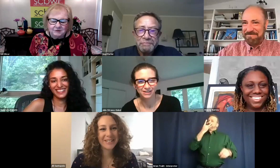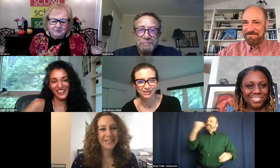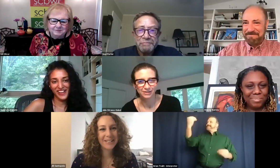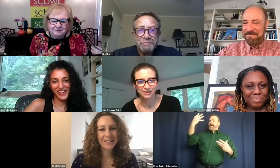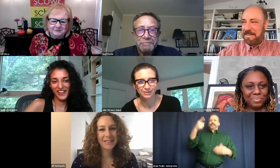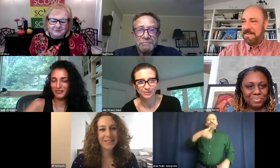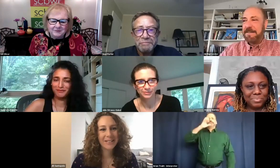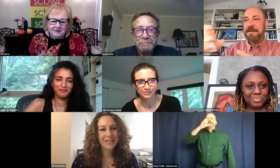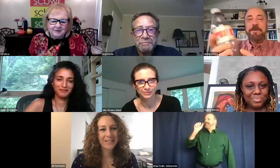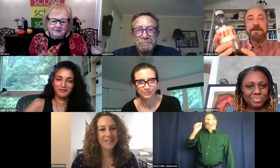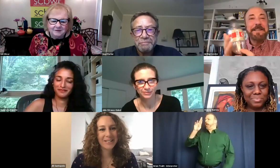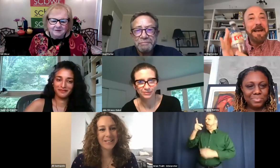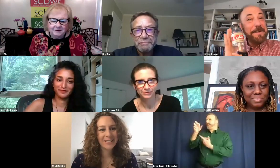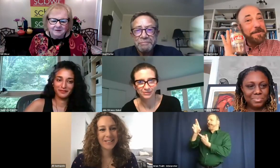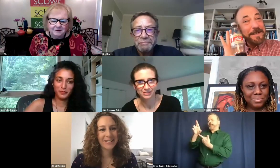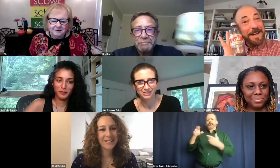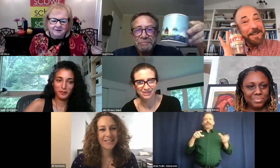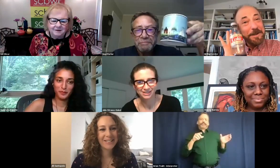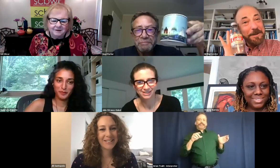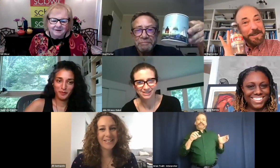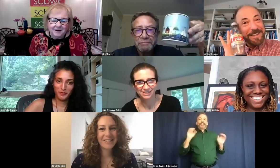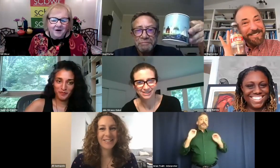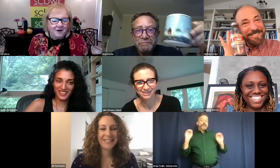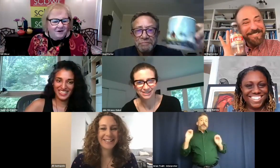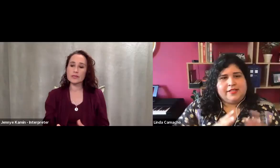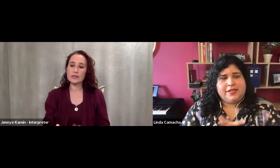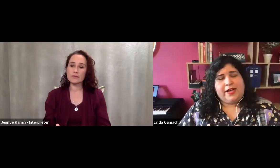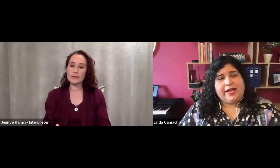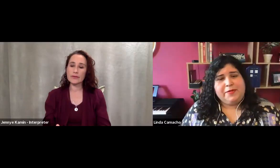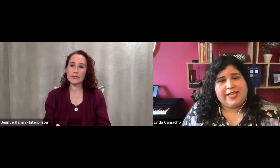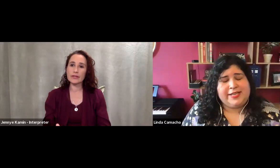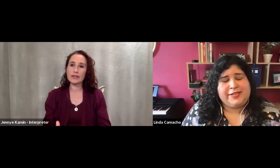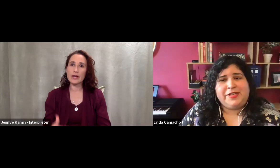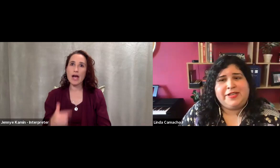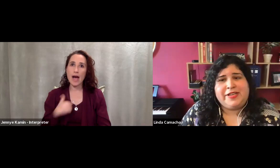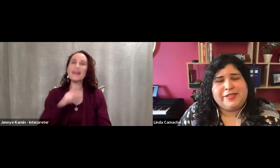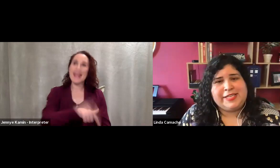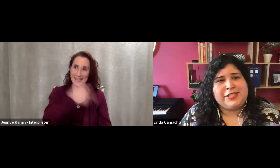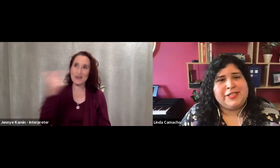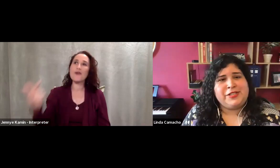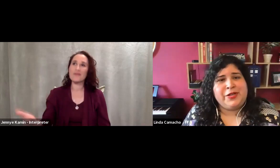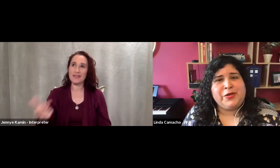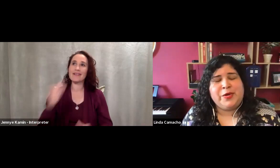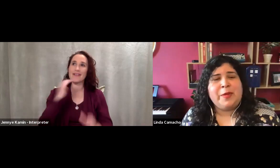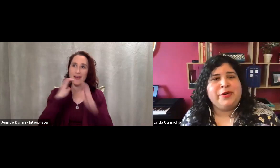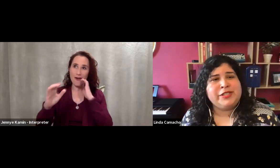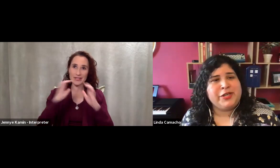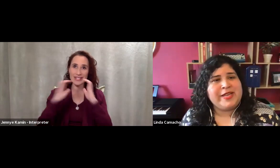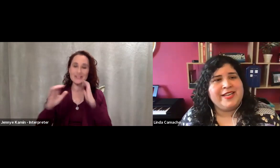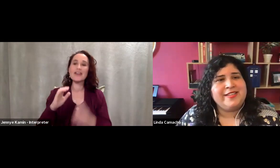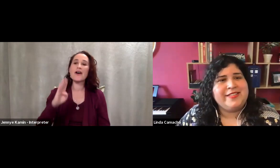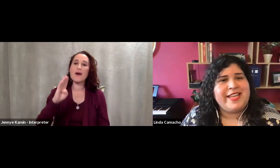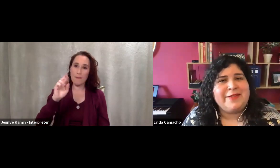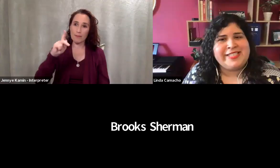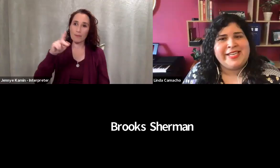drinking Arthur oh it's caffeine-free diet coke Lynn so I am going to hand over the conversation to Brooke